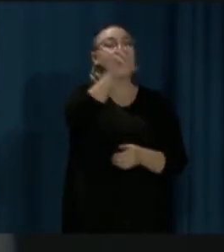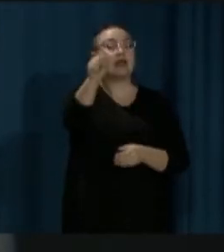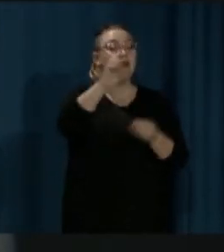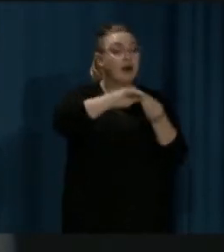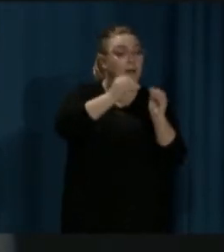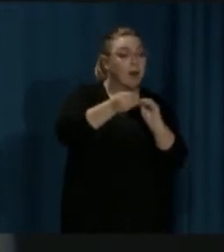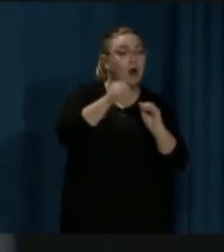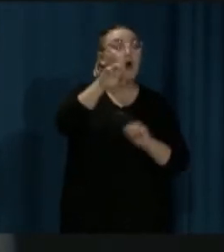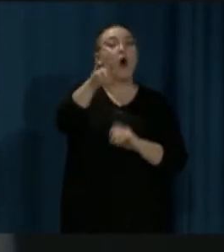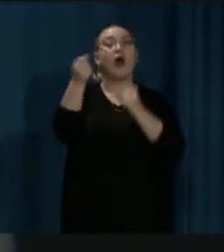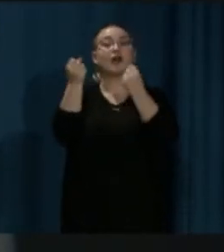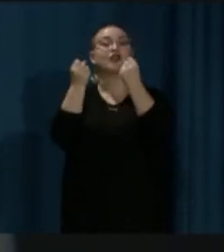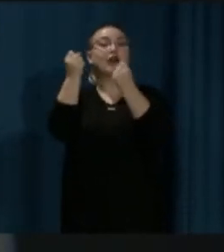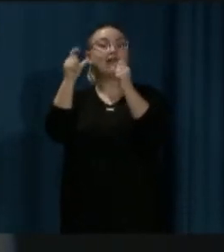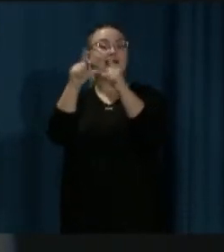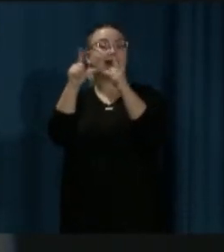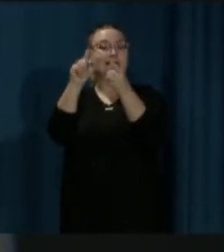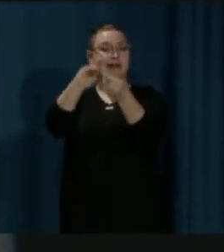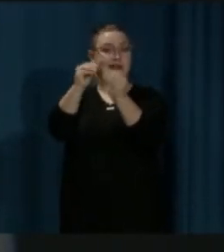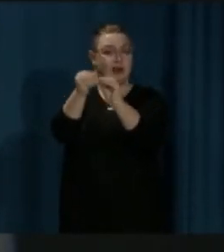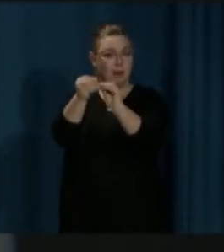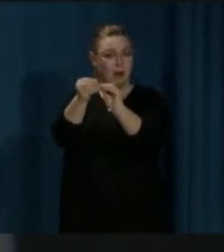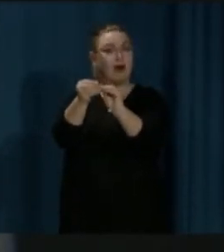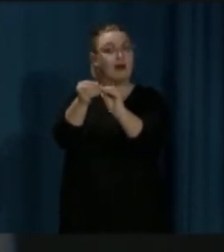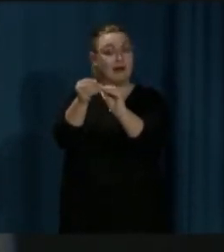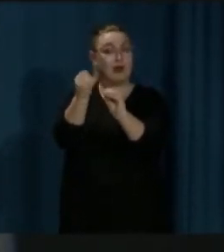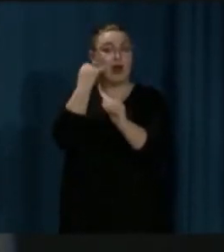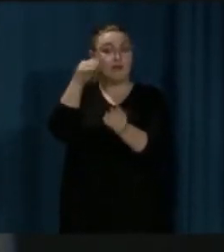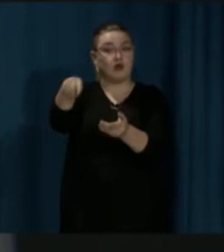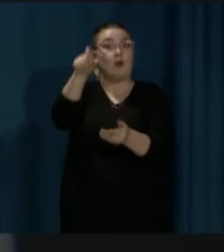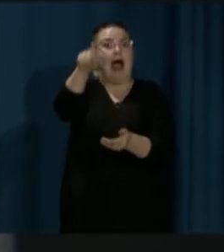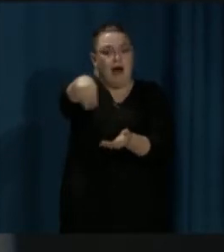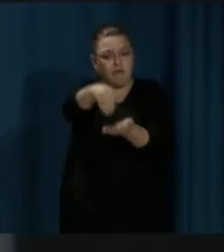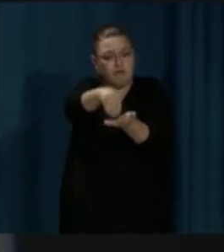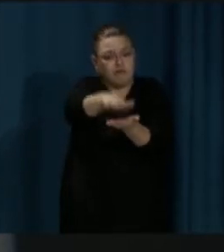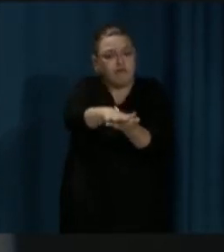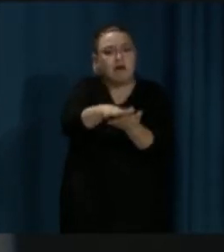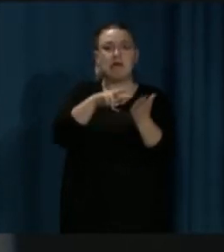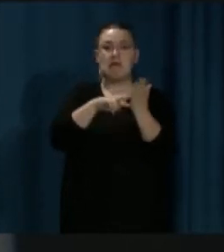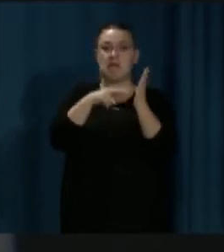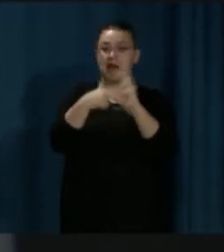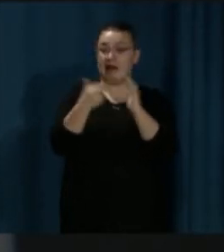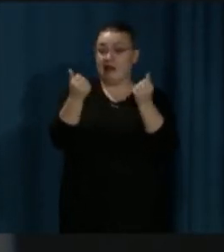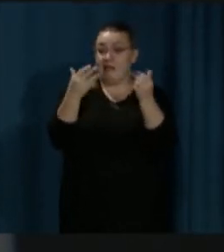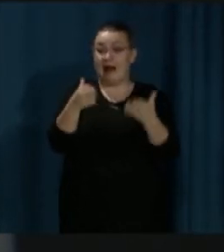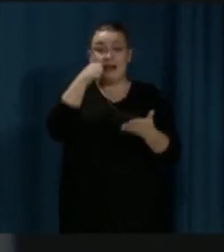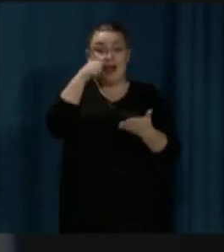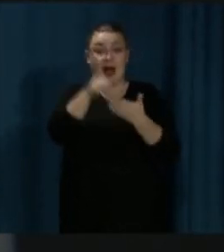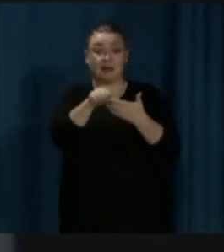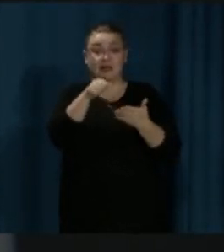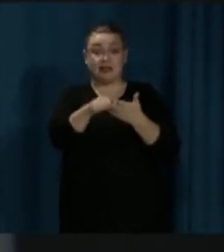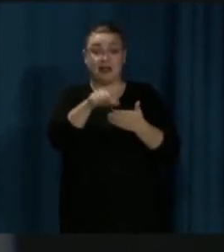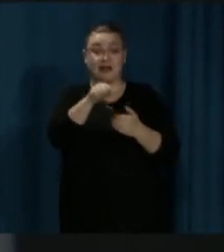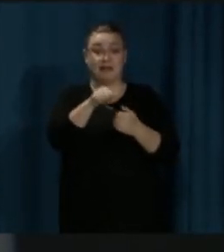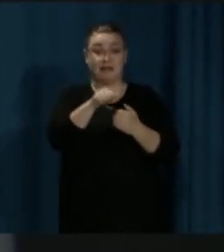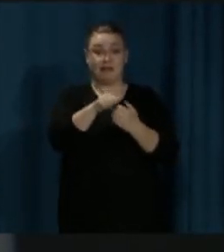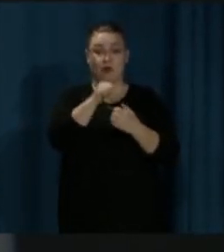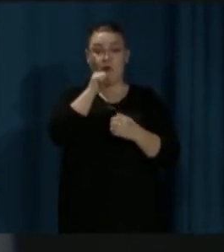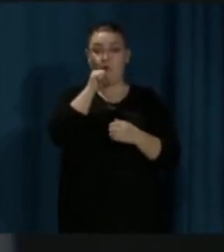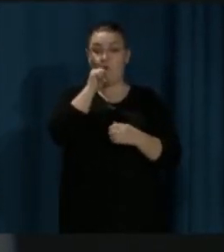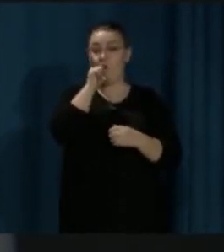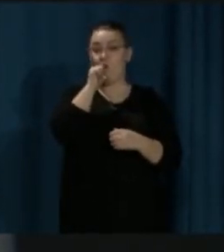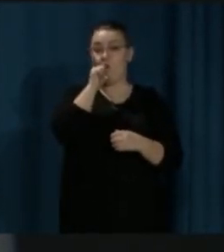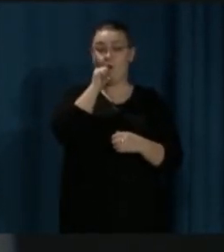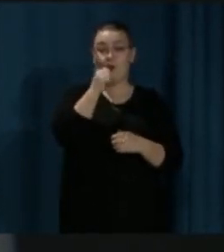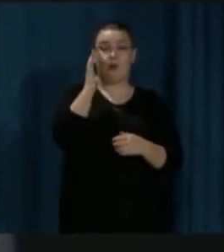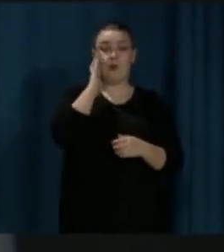use to register to vote, which has caused a pretty significant number of absentee ballot requests to be rejected because people can't remember which